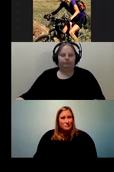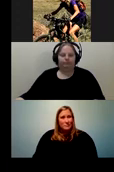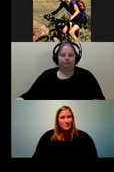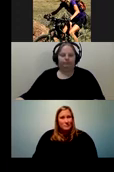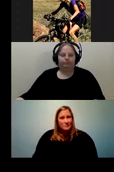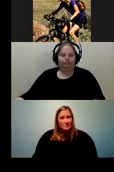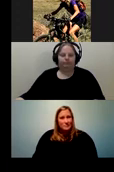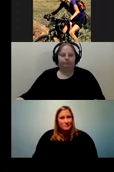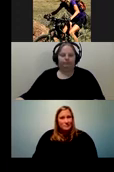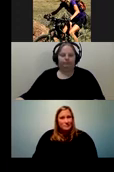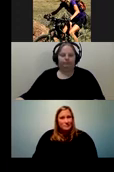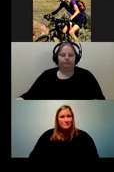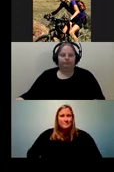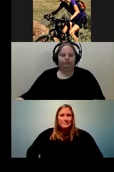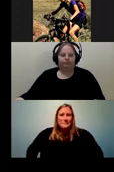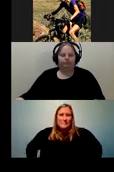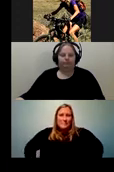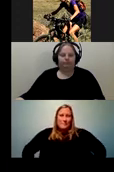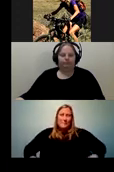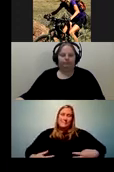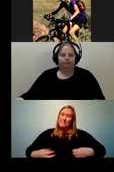So there you go. Bet you didn't think of that.